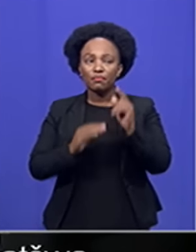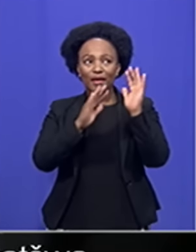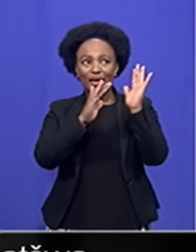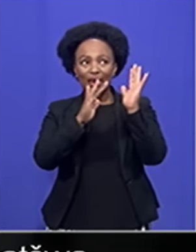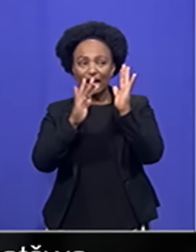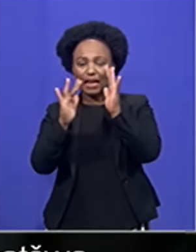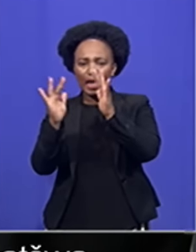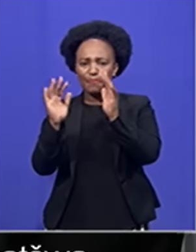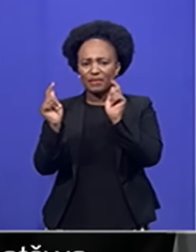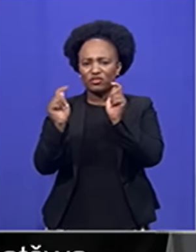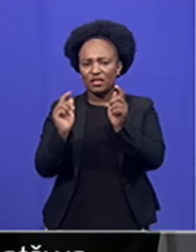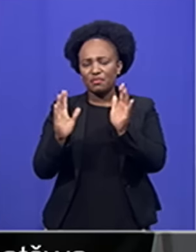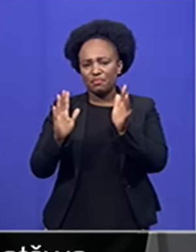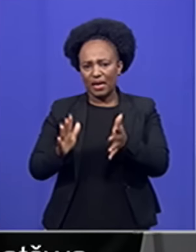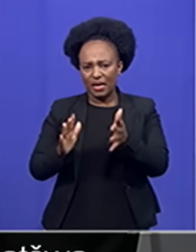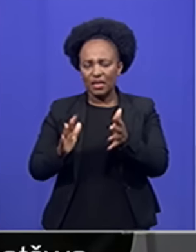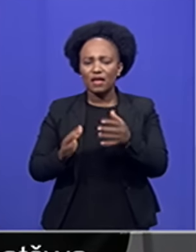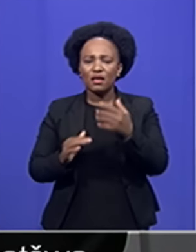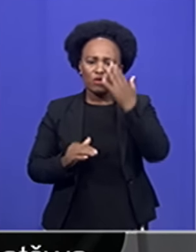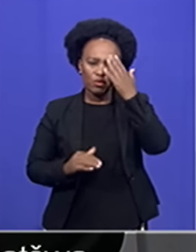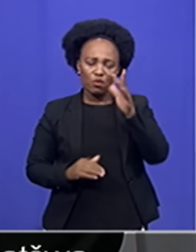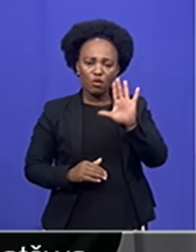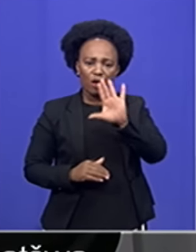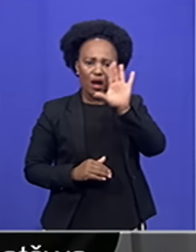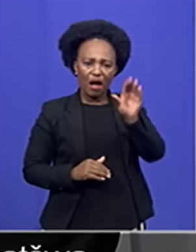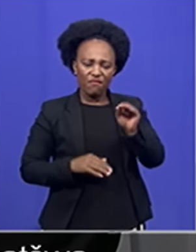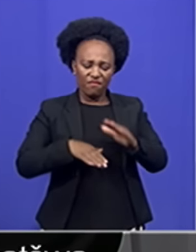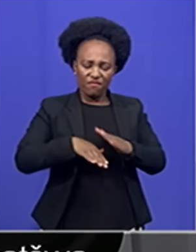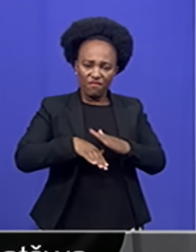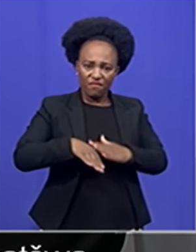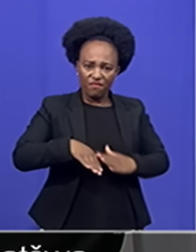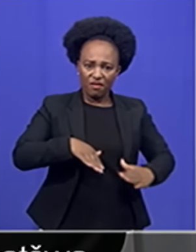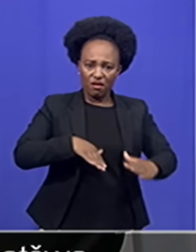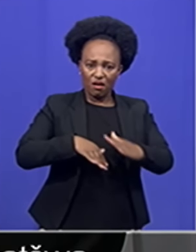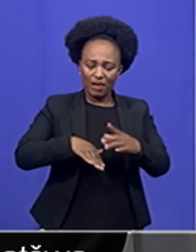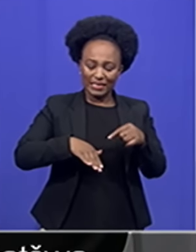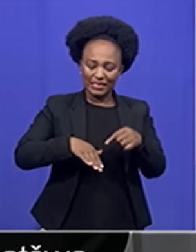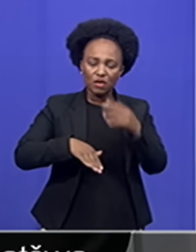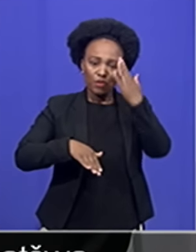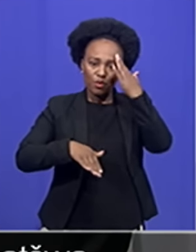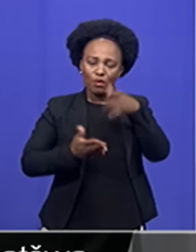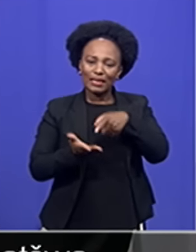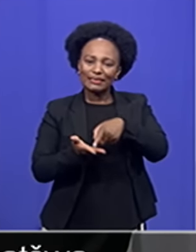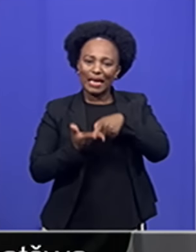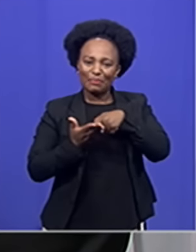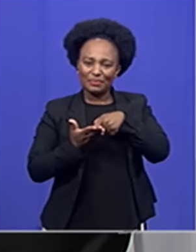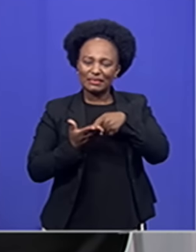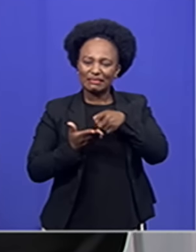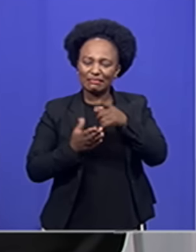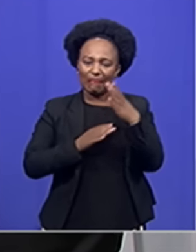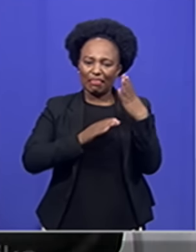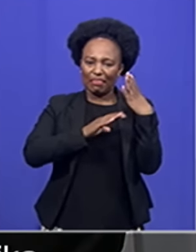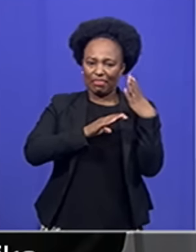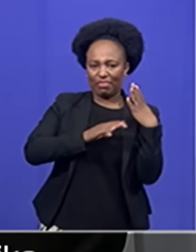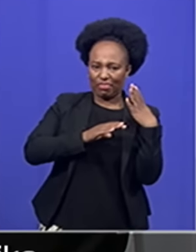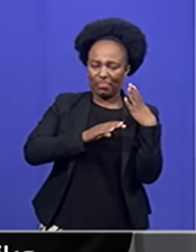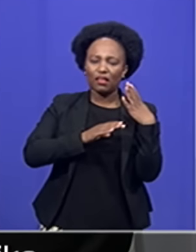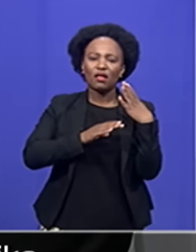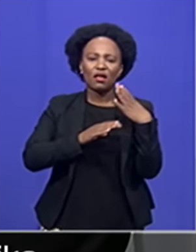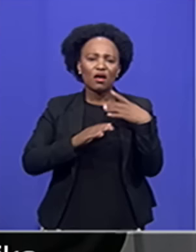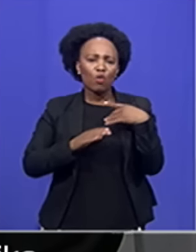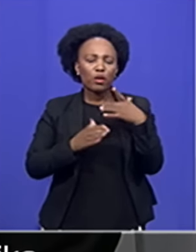re a tseba gore kontinente ya Africa e lebagane le tlhotlho ya dikoloto ke mano a fe a leng gore a tlhomile go leka go